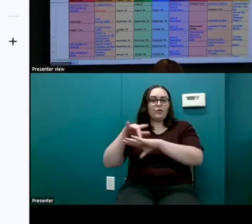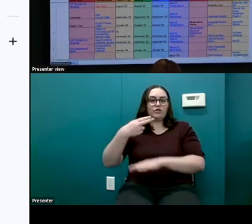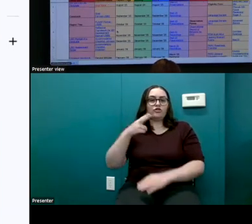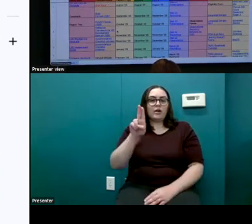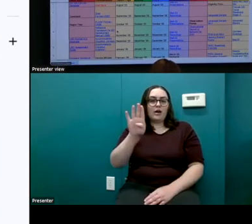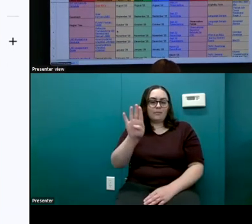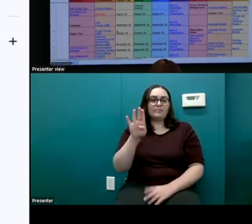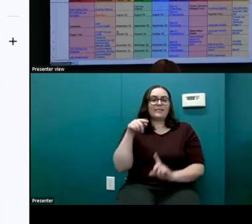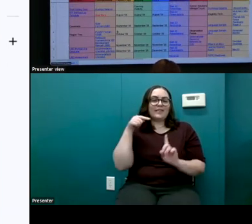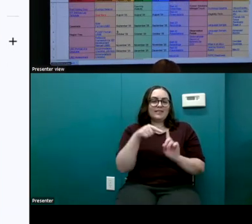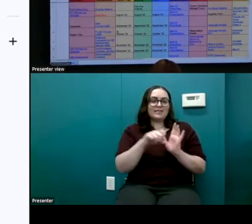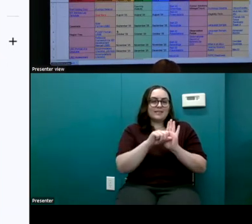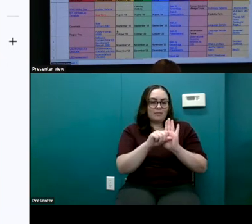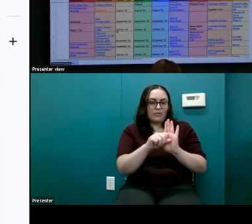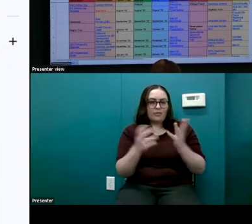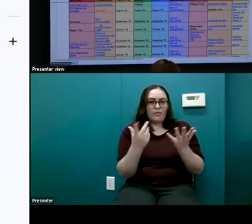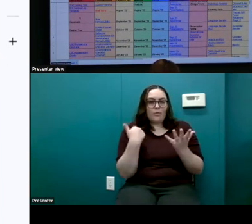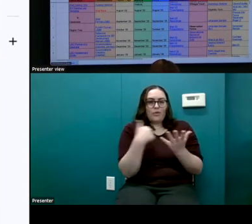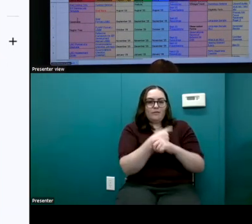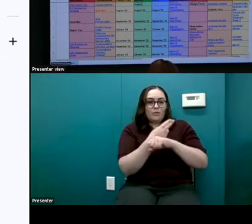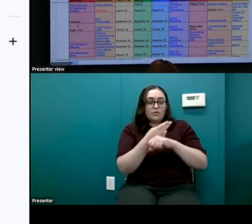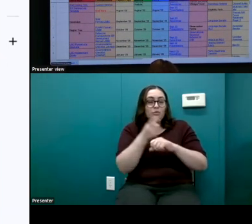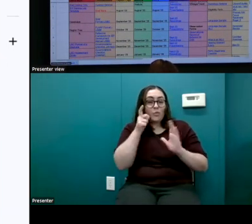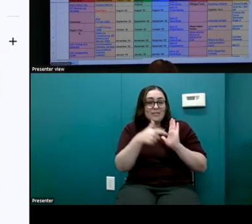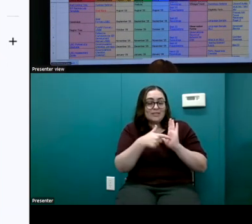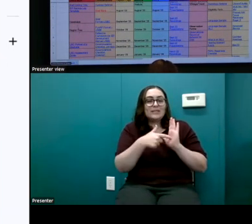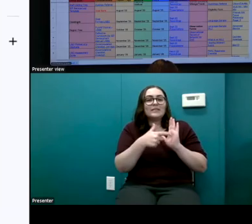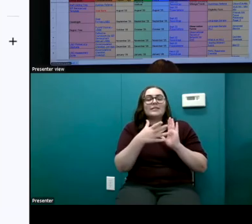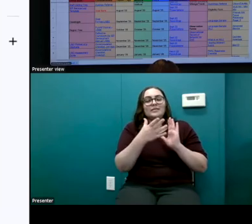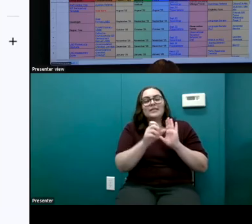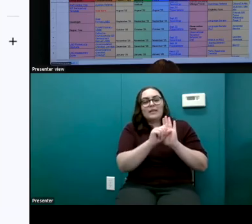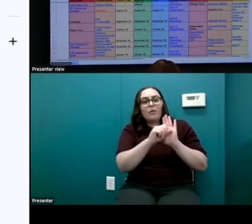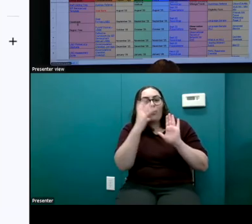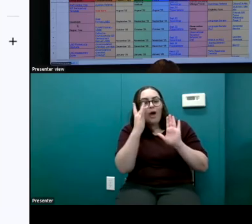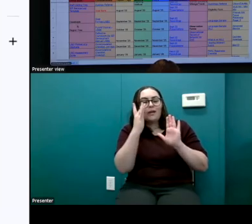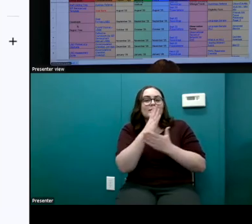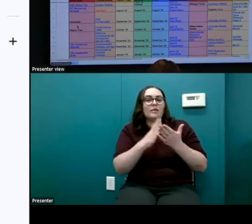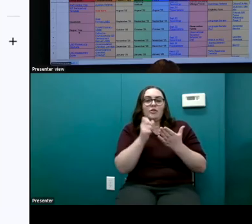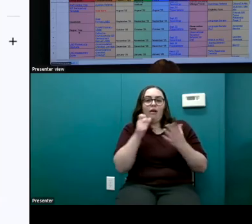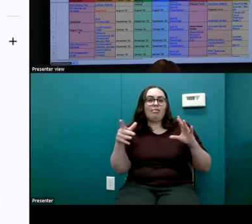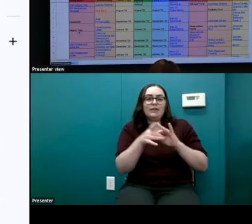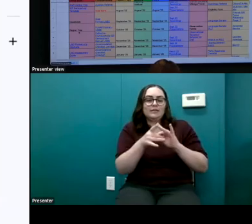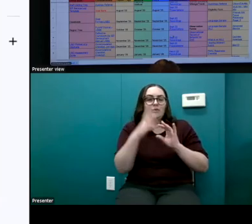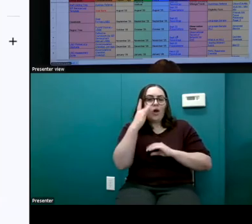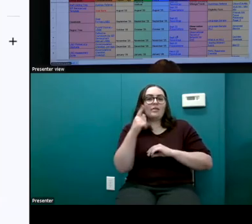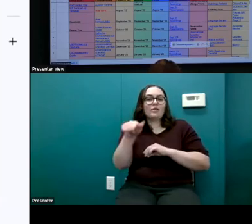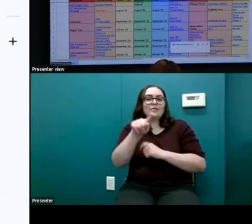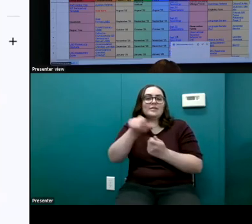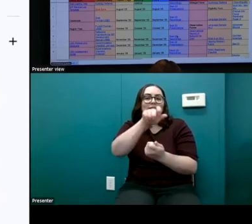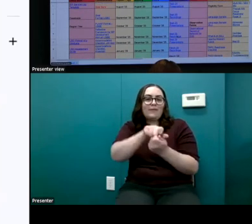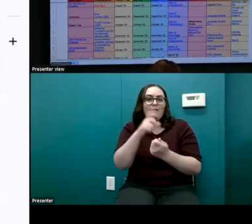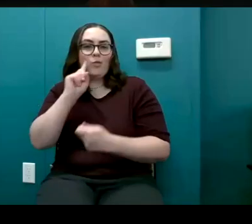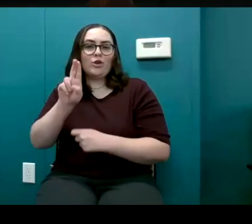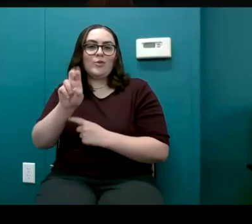we've used. The reason it's a sample, you'll notice that some things aren't linked. And that's because they're specific to USDB. Like some of